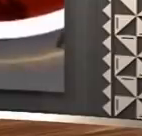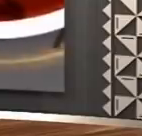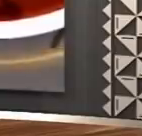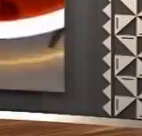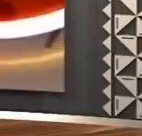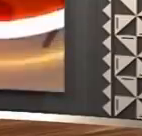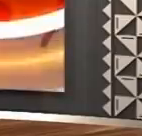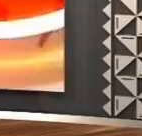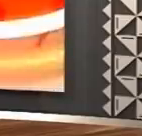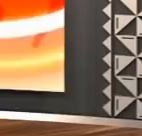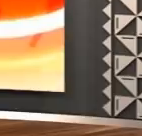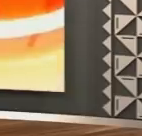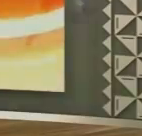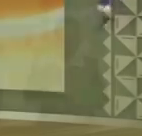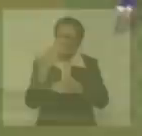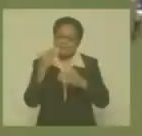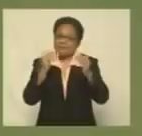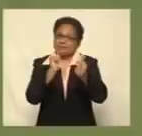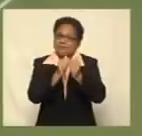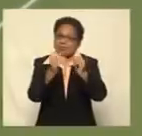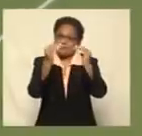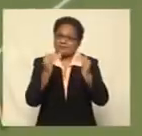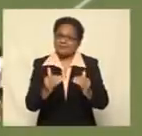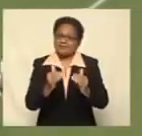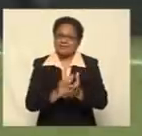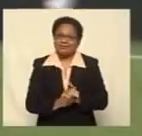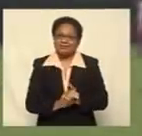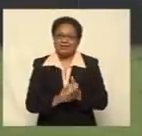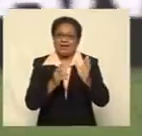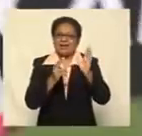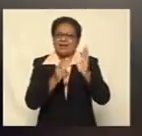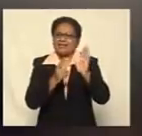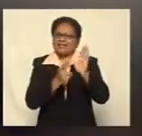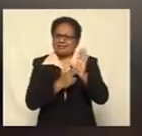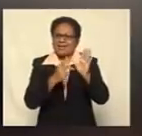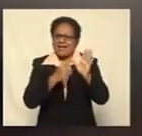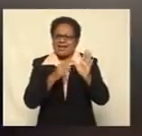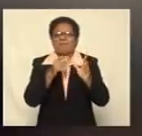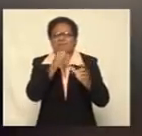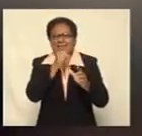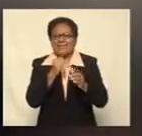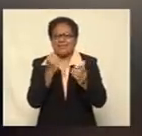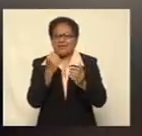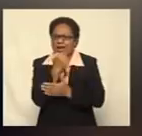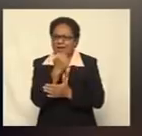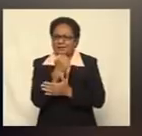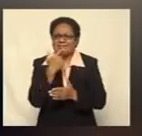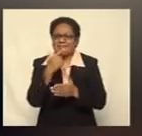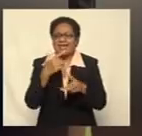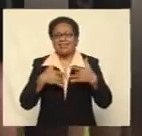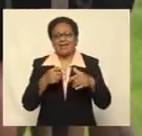Thanks and good evening. Ahead in sports, Naya Levu shares life after rugby dream.